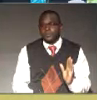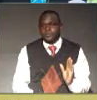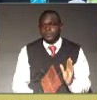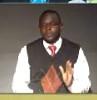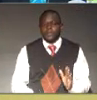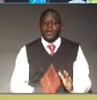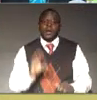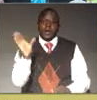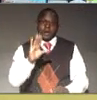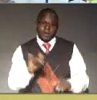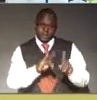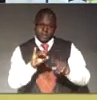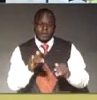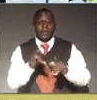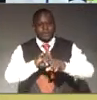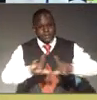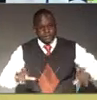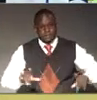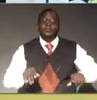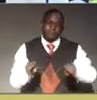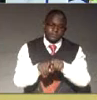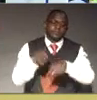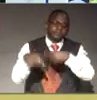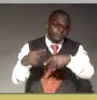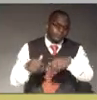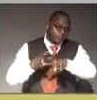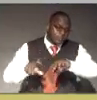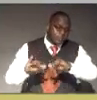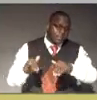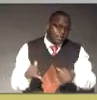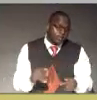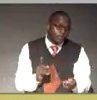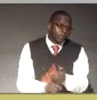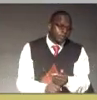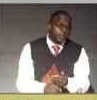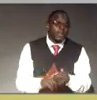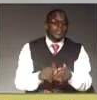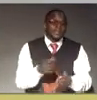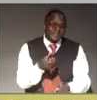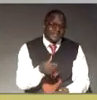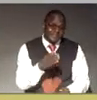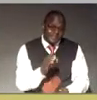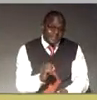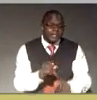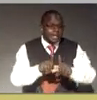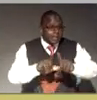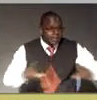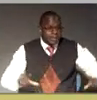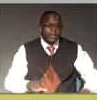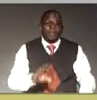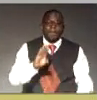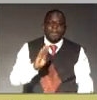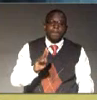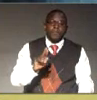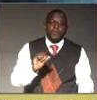The Commission of Inquiry into Land is still investigating the manner in which Jack Wavamono acquired over 60 acres of land in Intende,